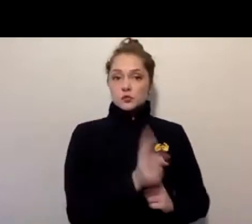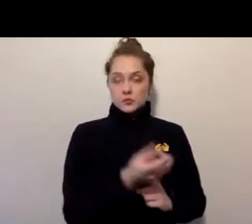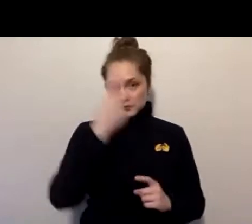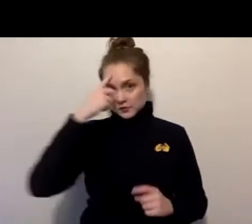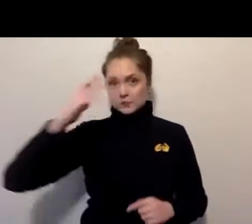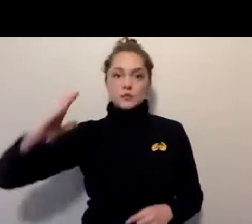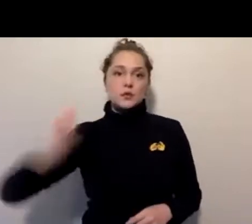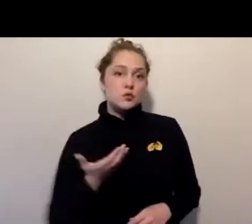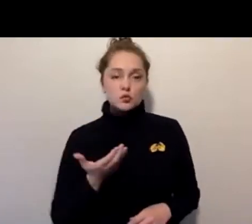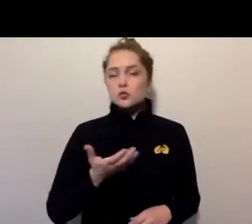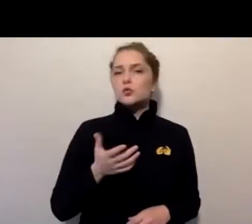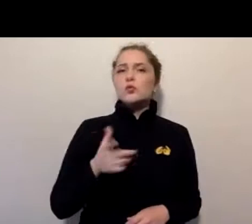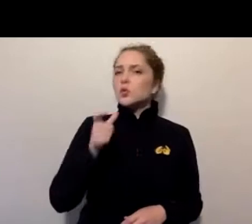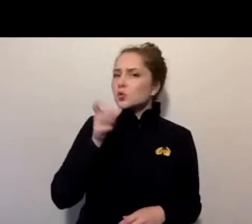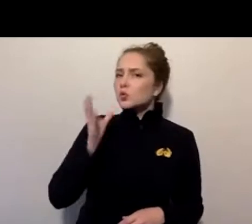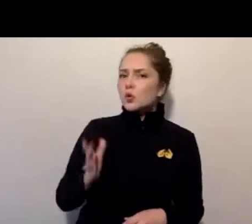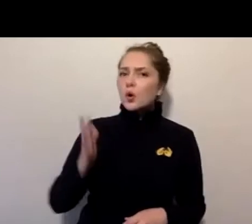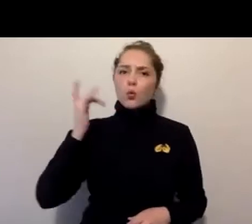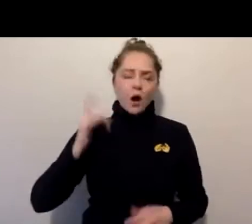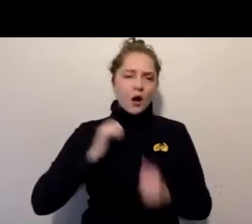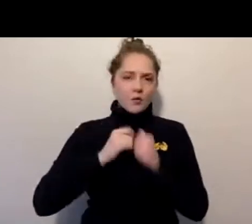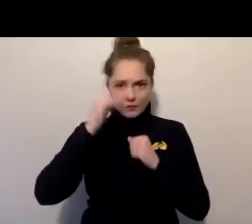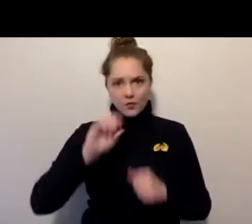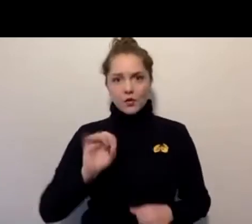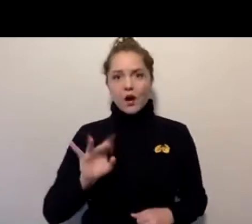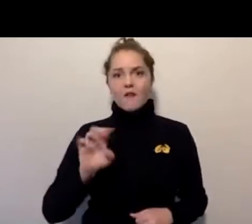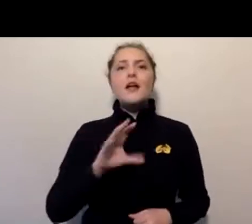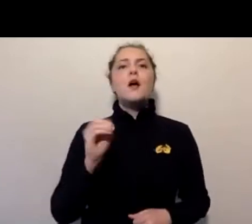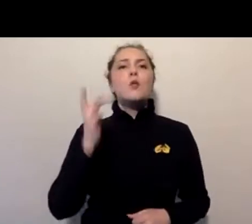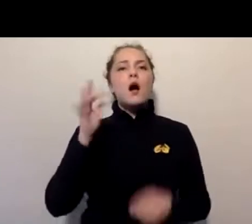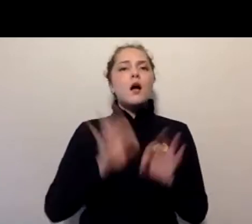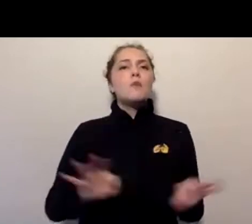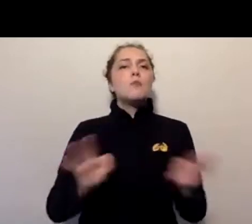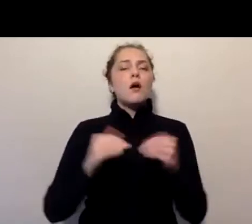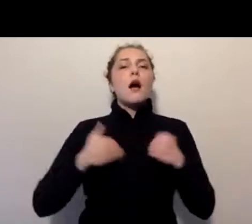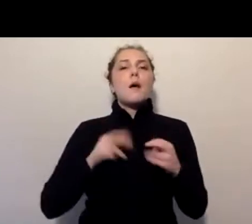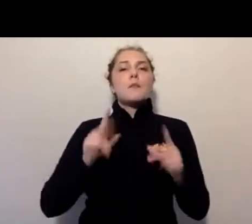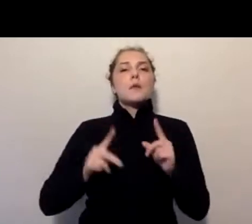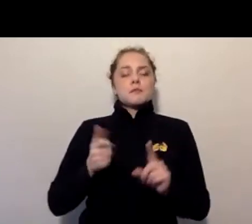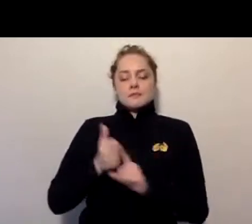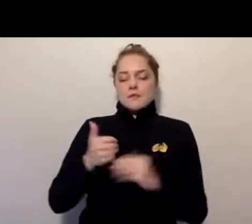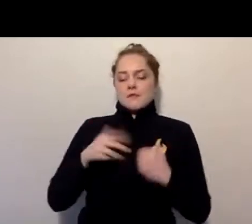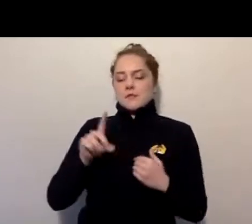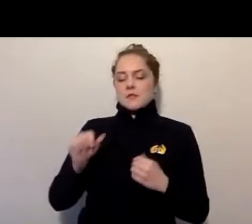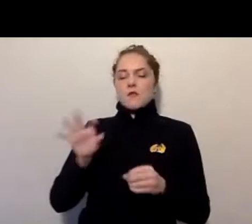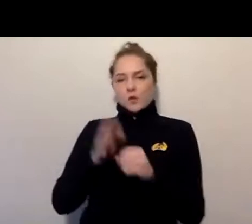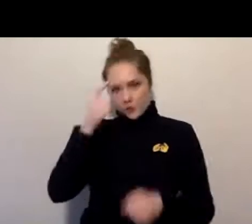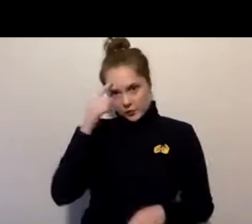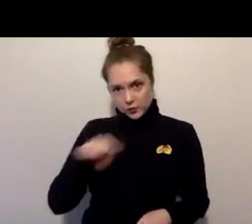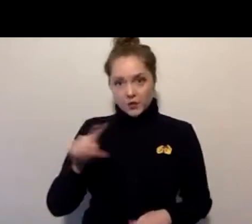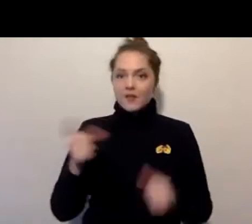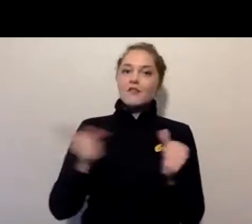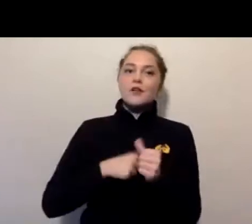are running for office and why the disability vote is important to you. And for this, we're going to begin with